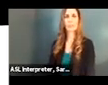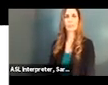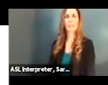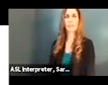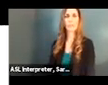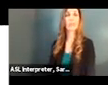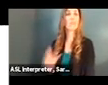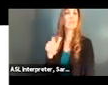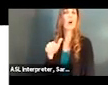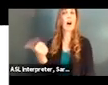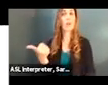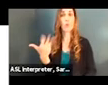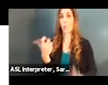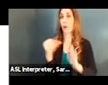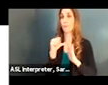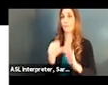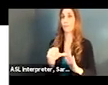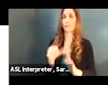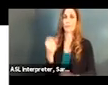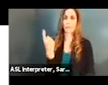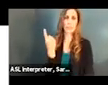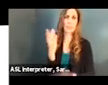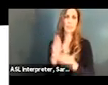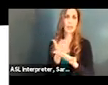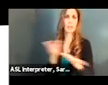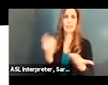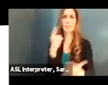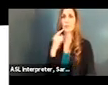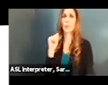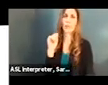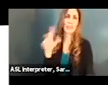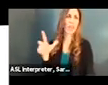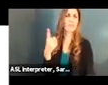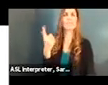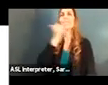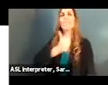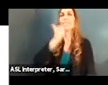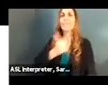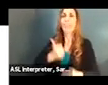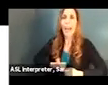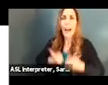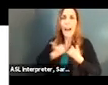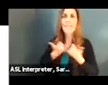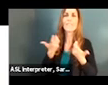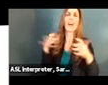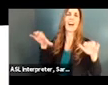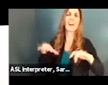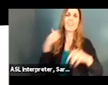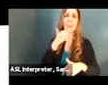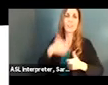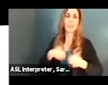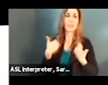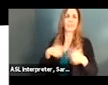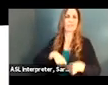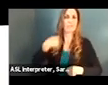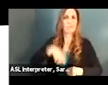lending library that we wanted to highlight. So we have some things for ADLs, activities of daily living. So we have things like zipper pulls. We